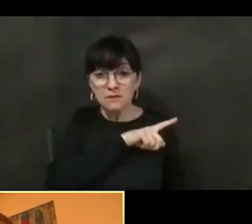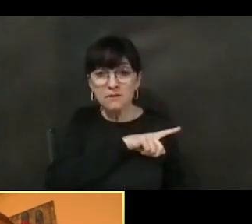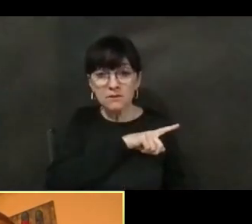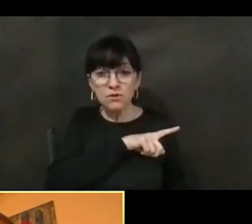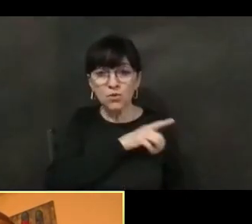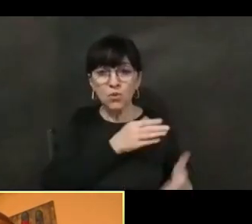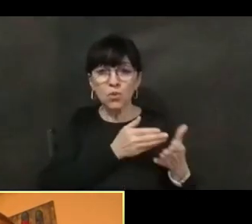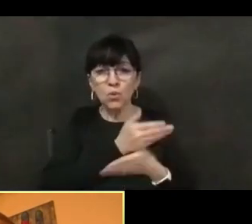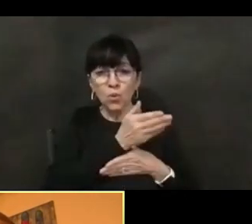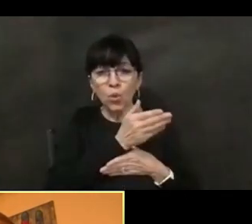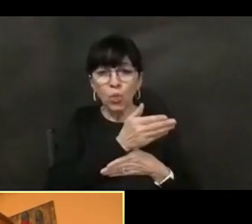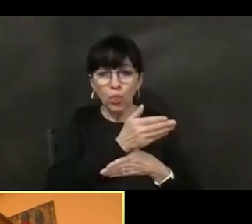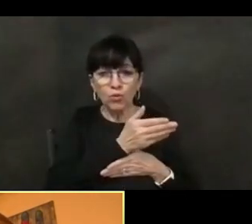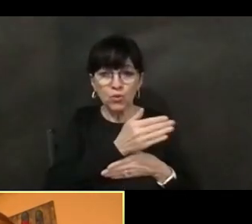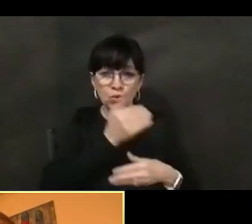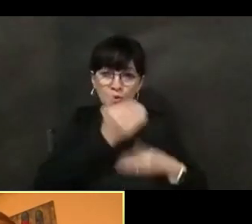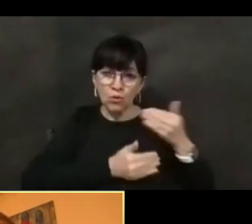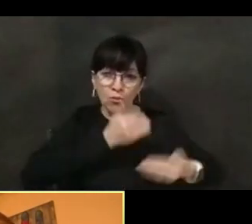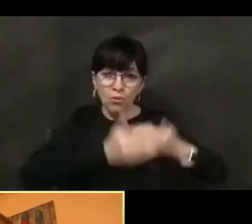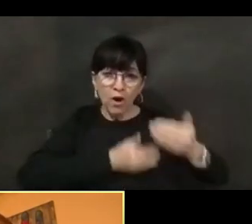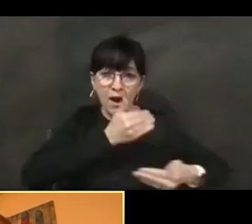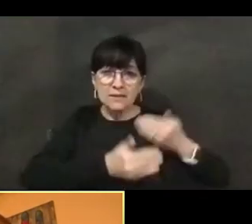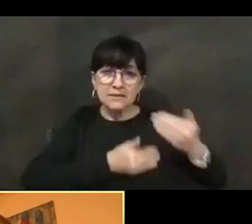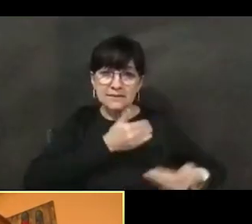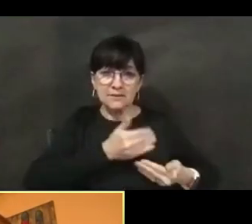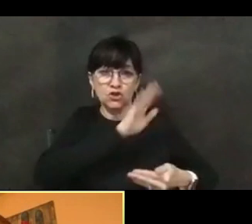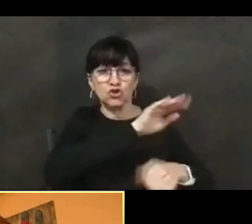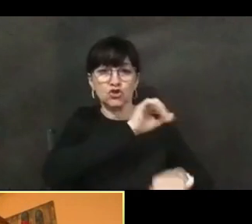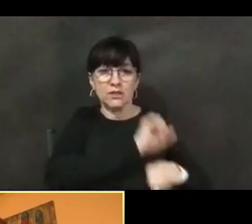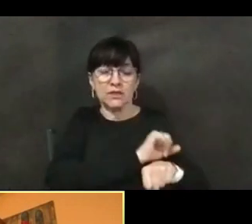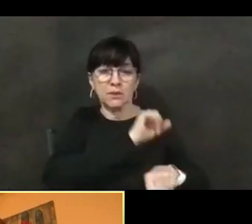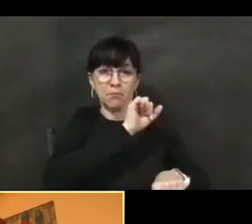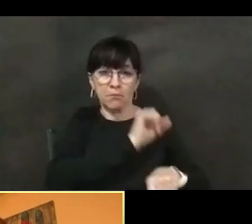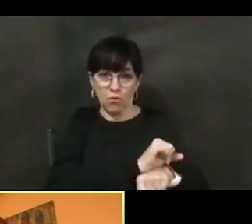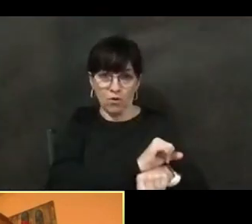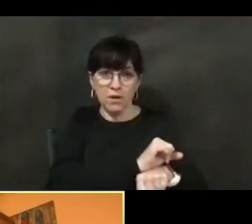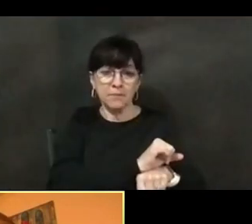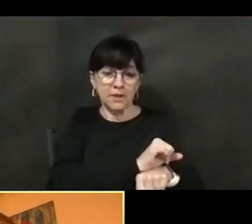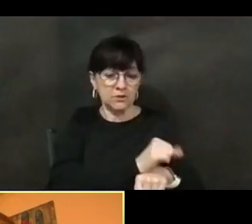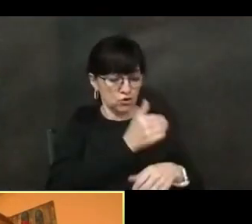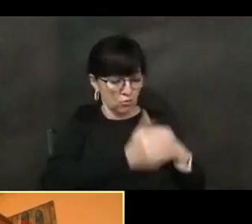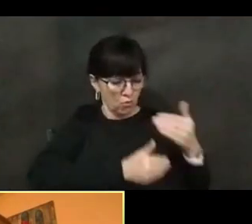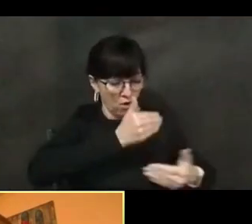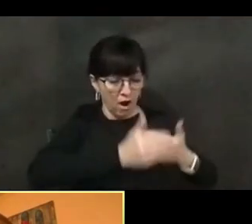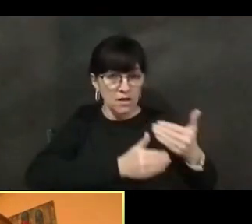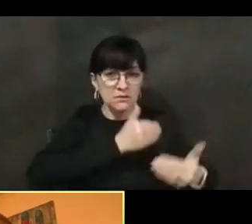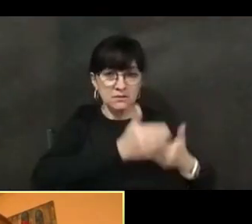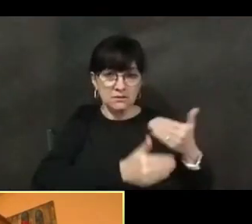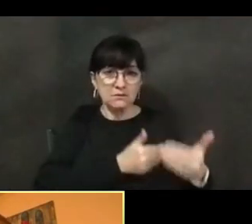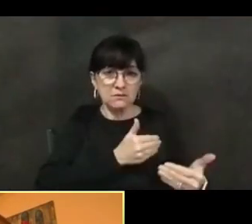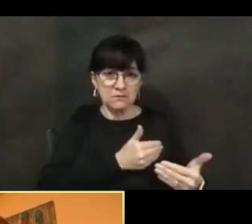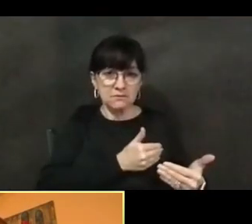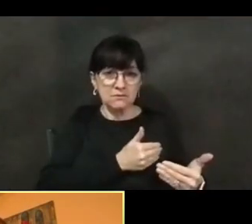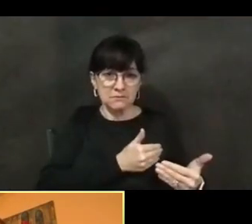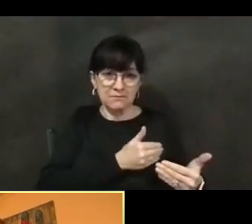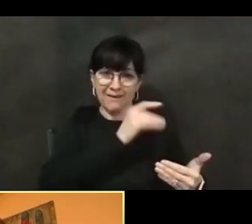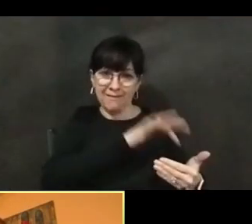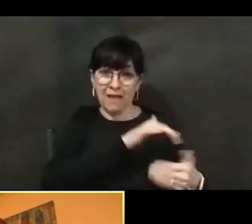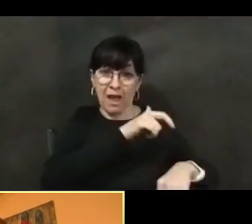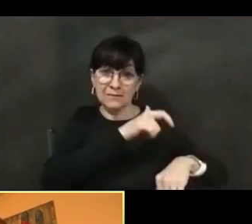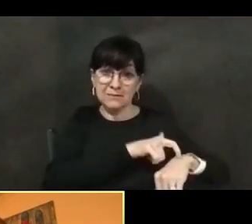with the thousands of employees that they have in their unemployment office. That's going to change the amount of time